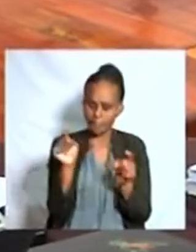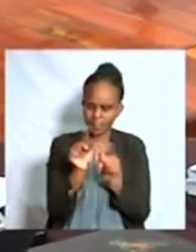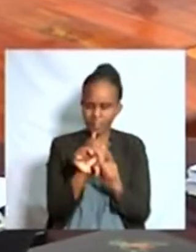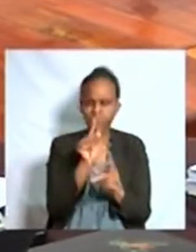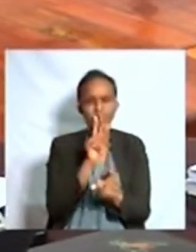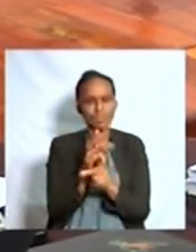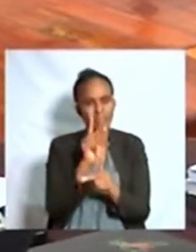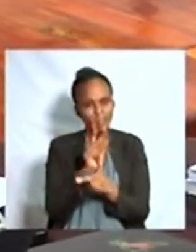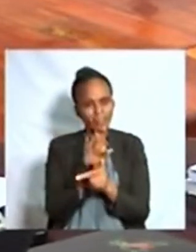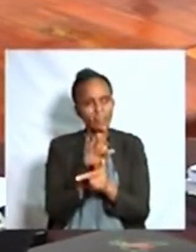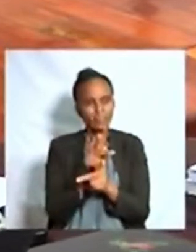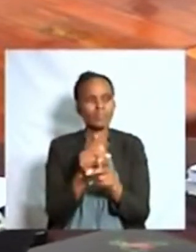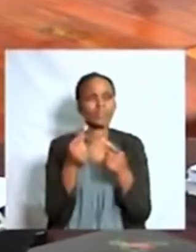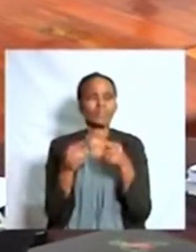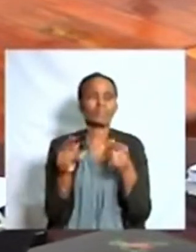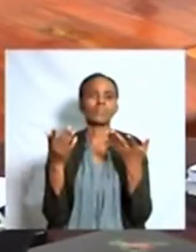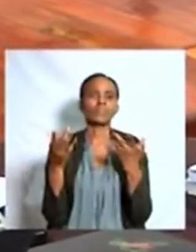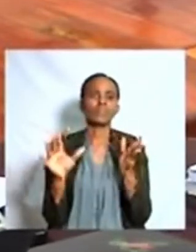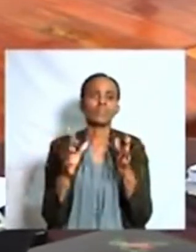maintenance is done.